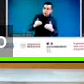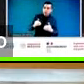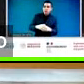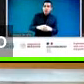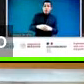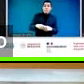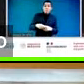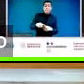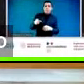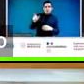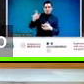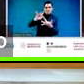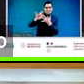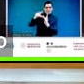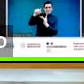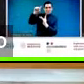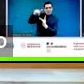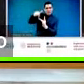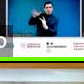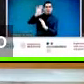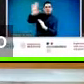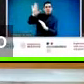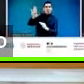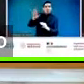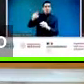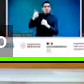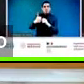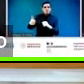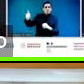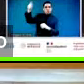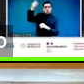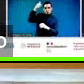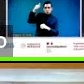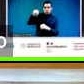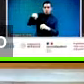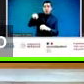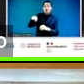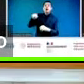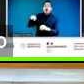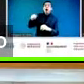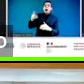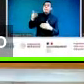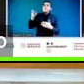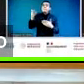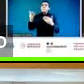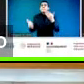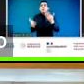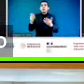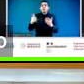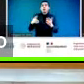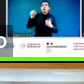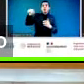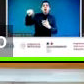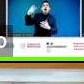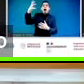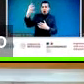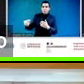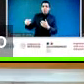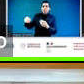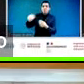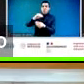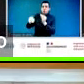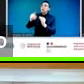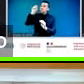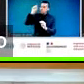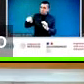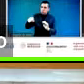appropriate algorithmic application through human in the loop. So finally, we need that connection between virality and sexism